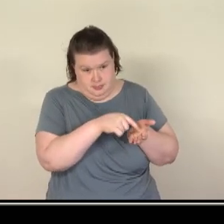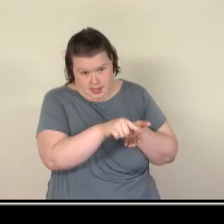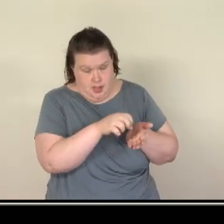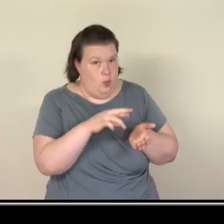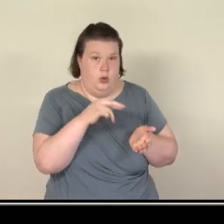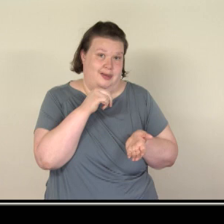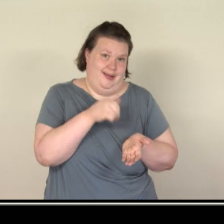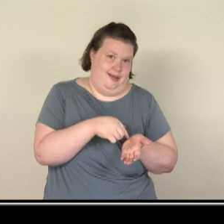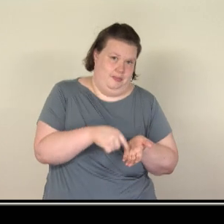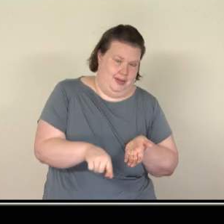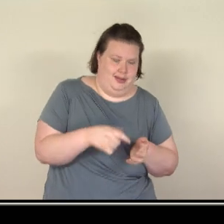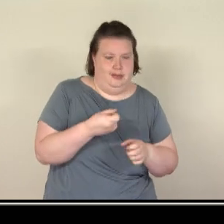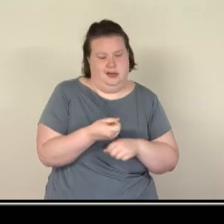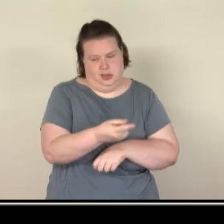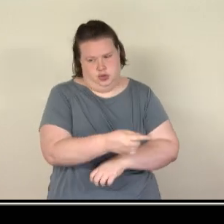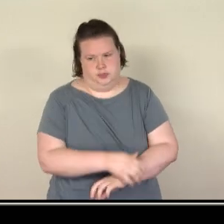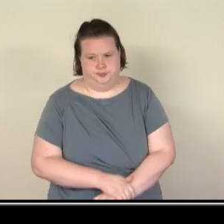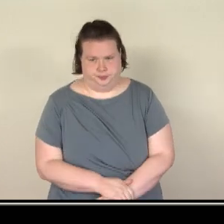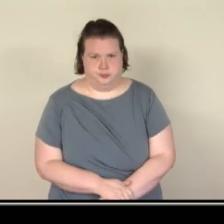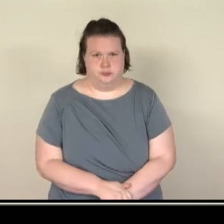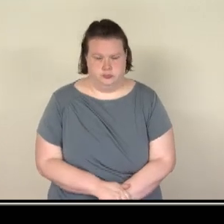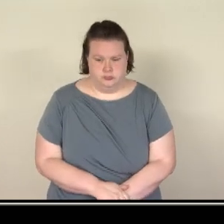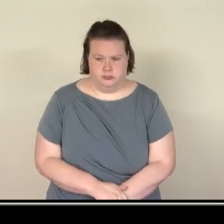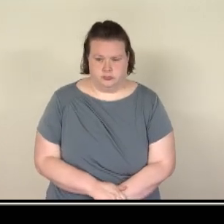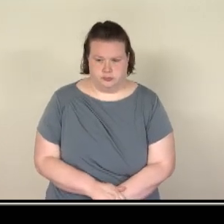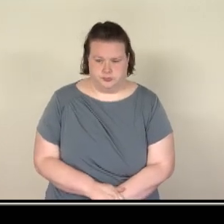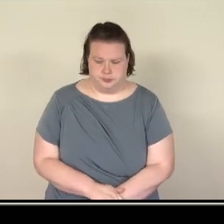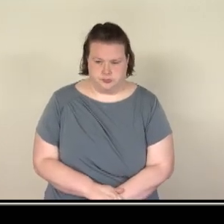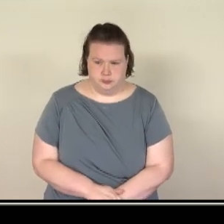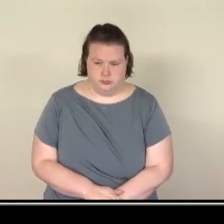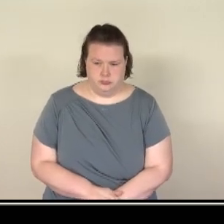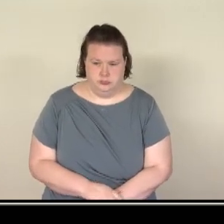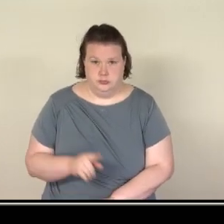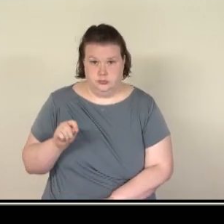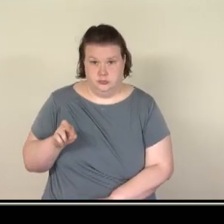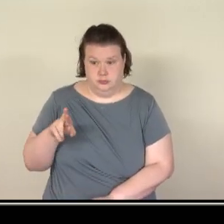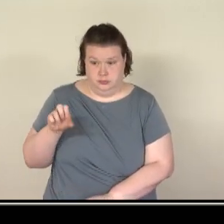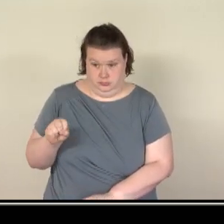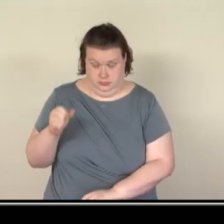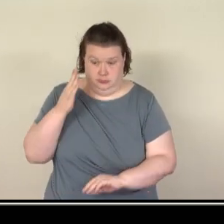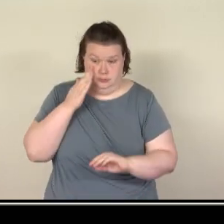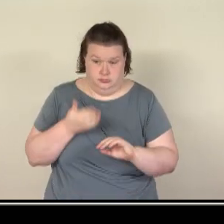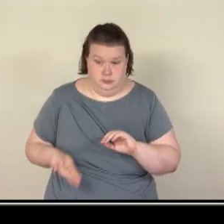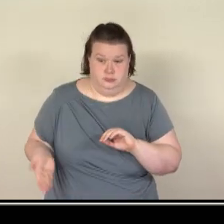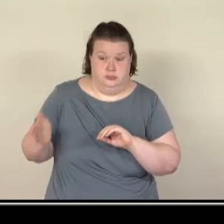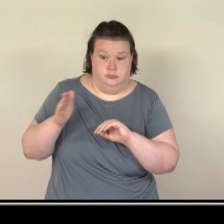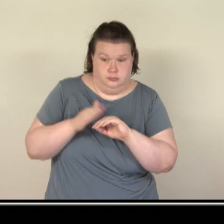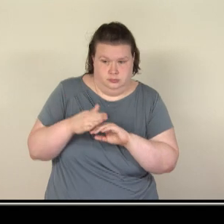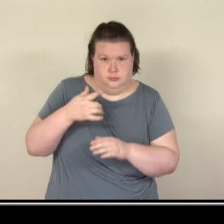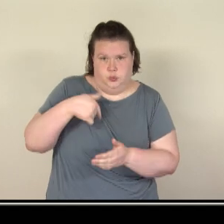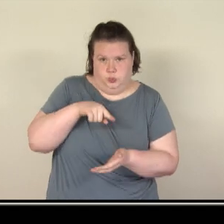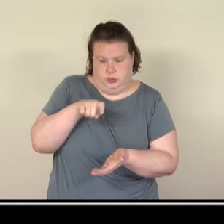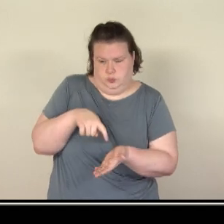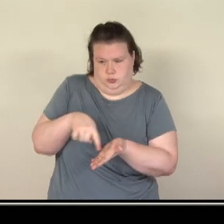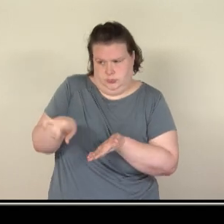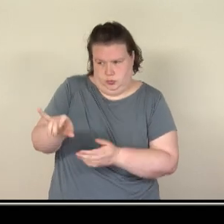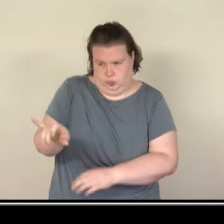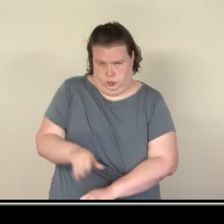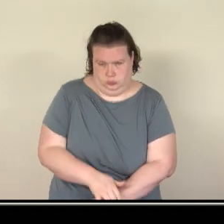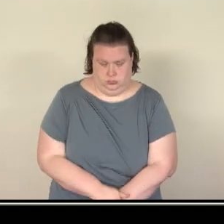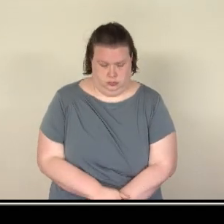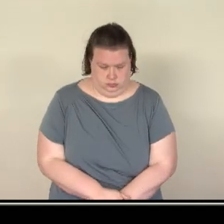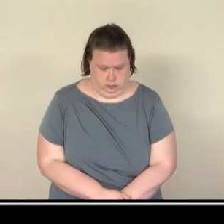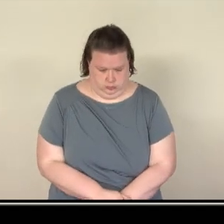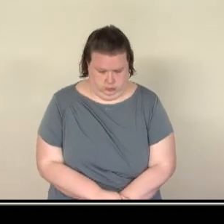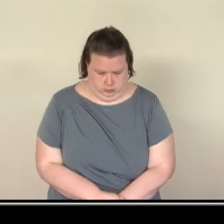group health for next year. But that's kind of where we do know we have a TRS increase that we'll have to cover as well. But other than